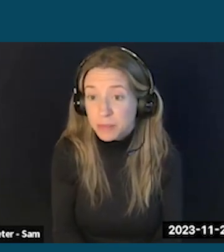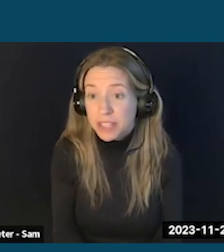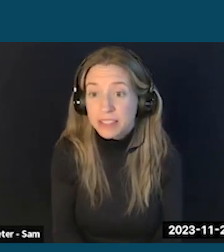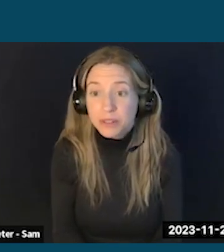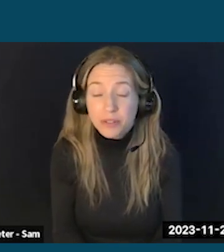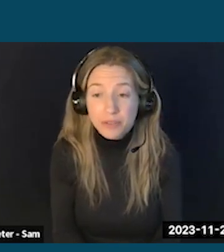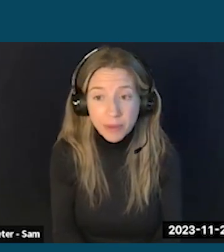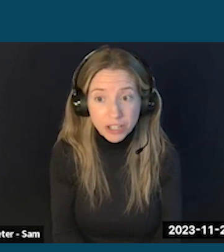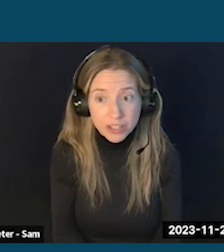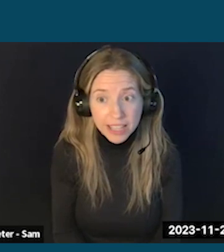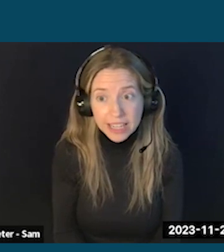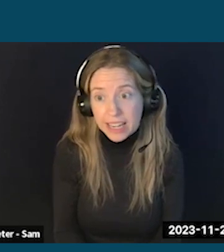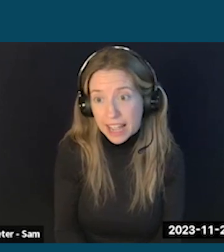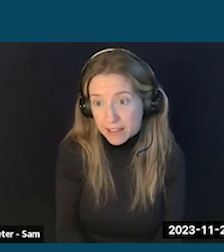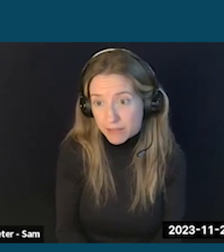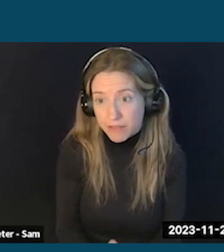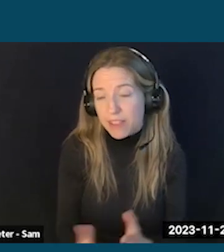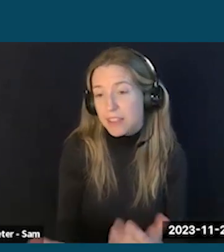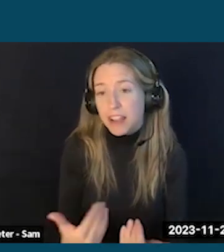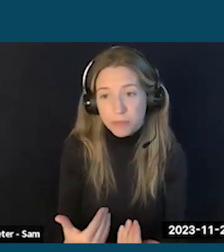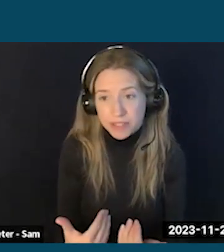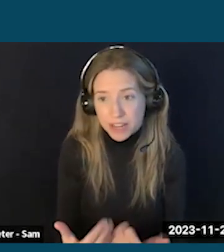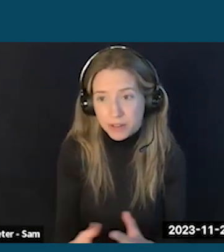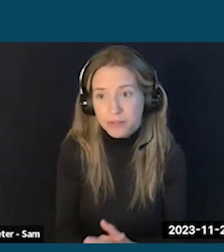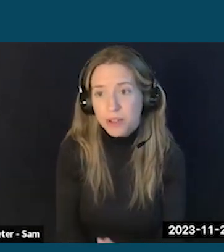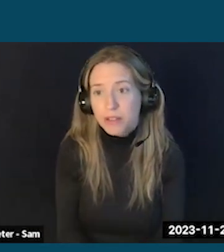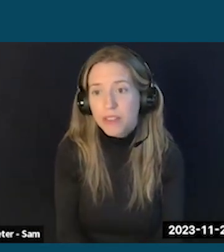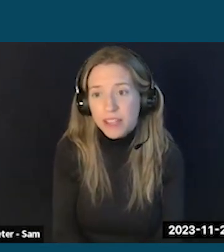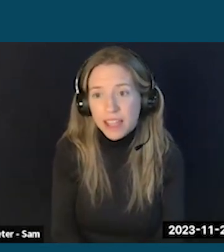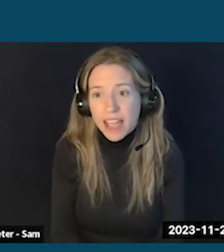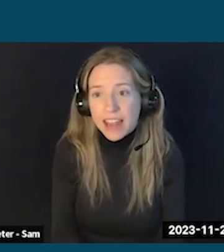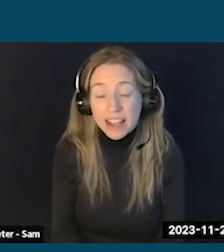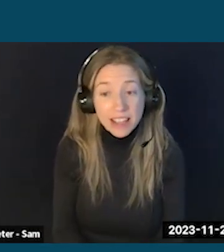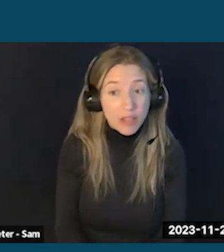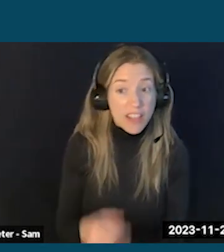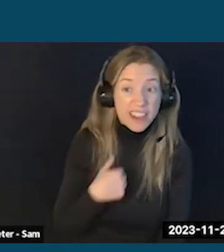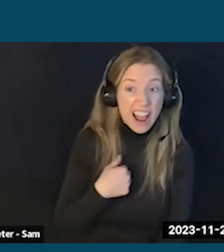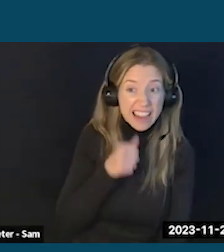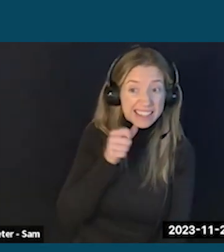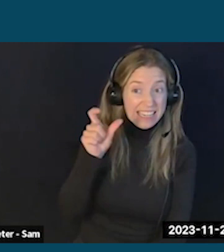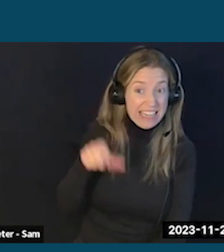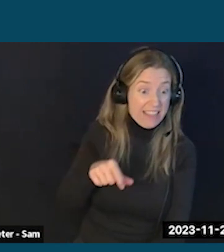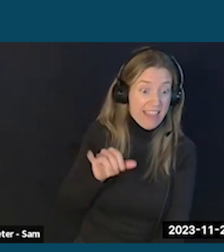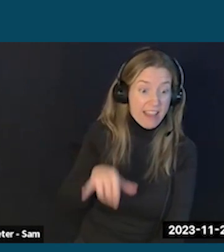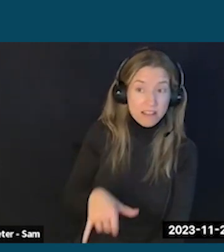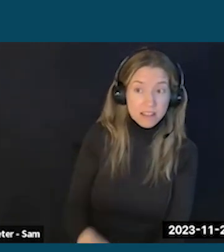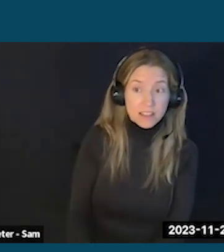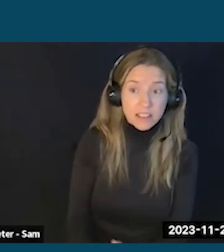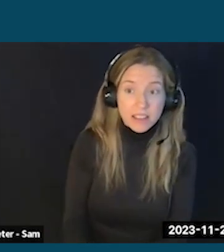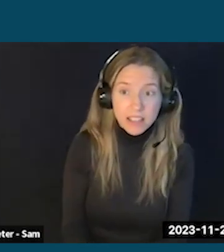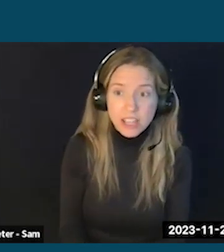other disabilities or other information that they didn't have that I could be diagnosed with. And I thought that I didn't need